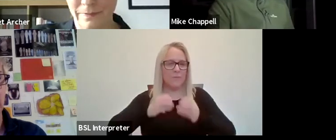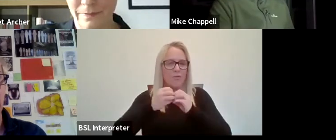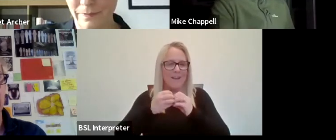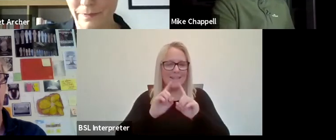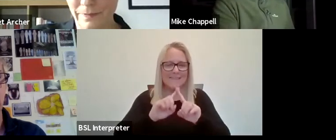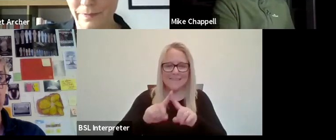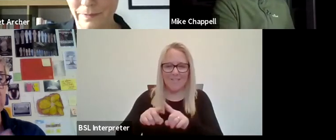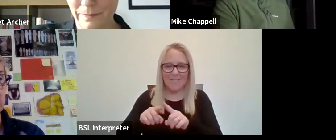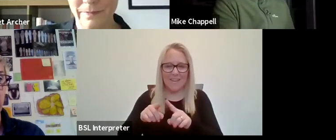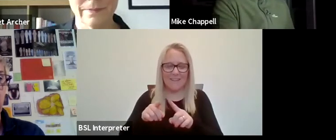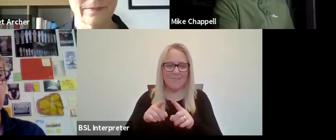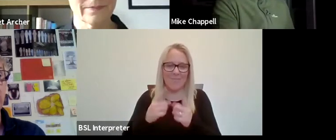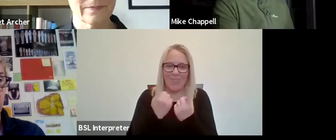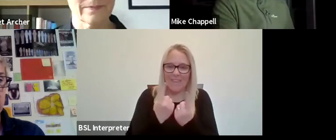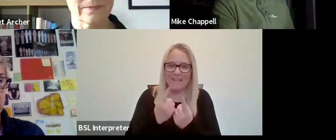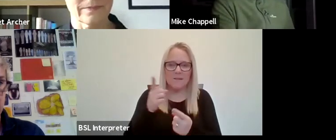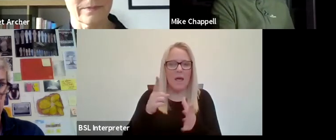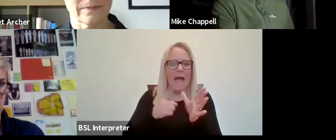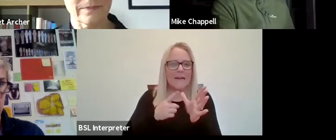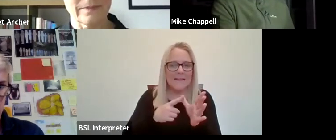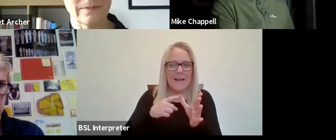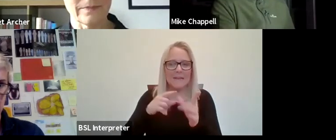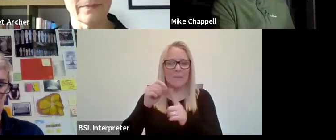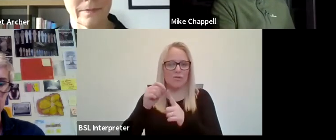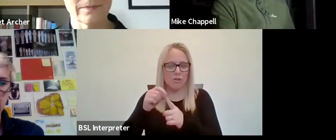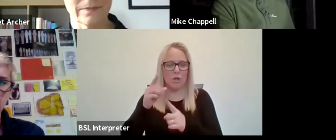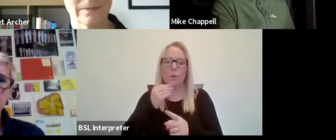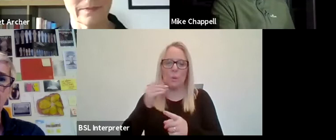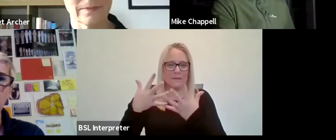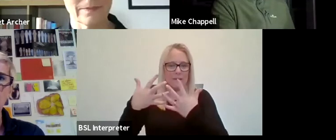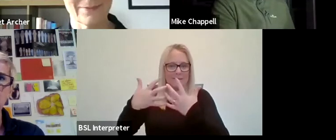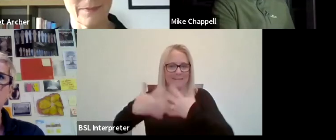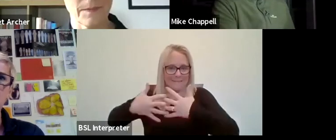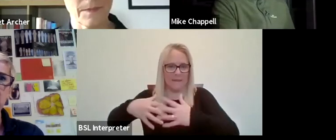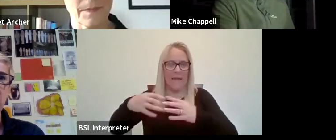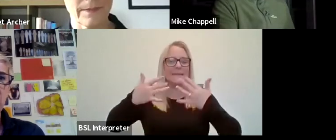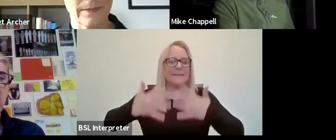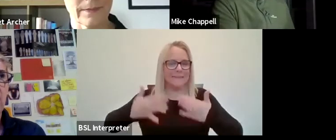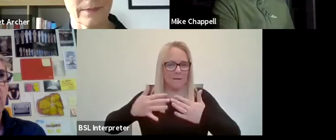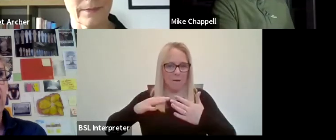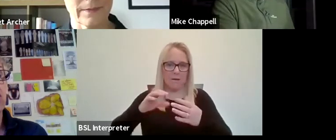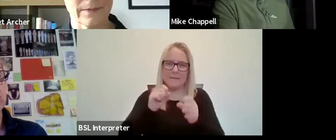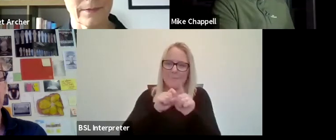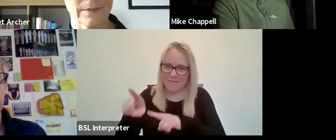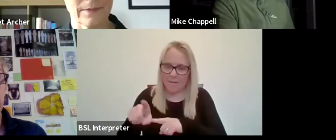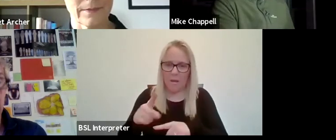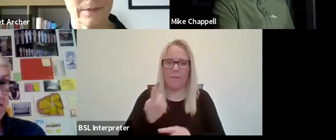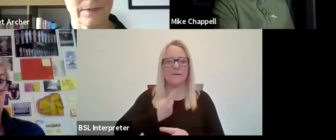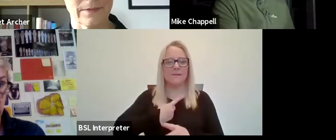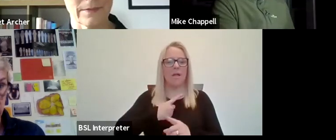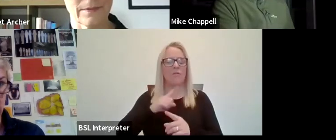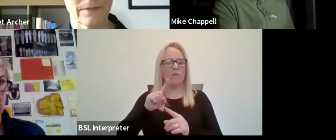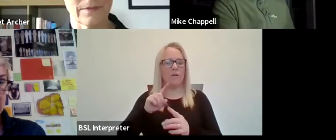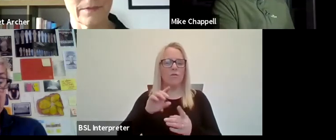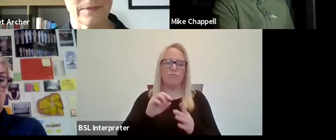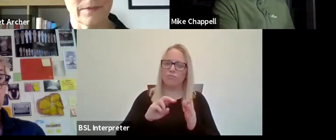data directly, but what it does is it refers to the principles of that. And what I thought about was, also with MRIs, there's a